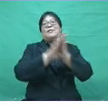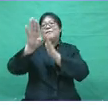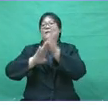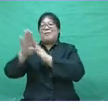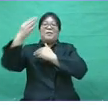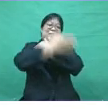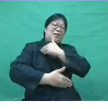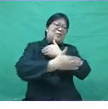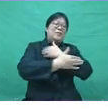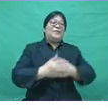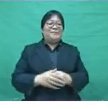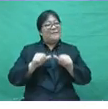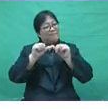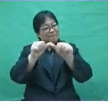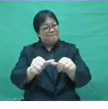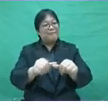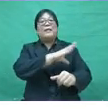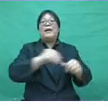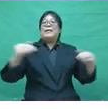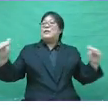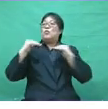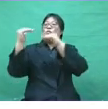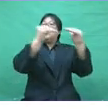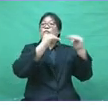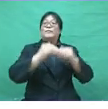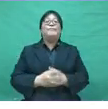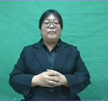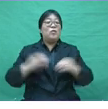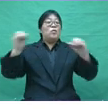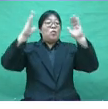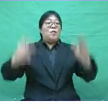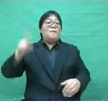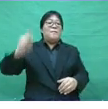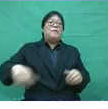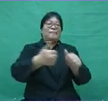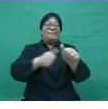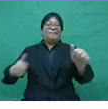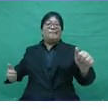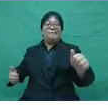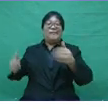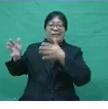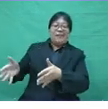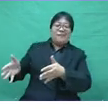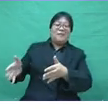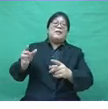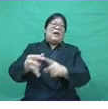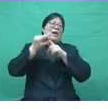the country, sustainability and equitability. No one should be left behind, especially during the